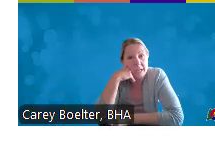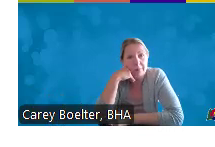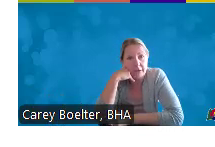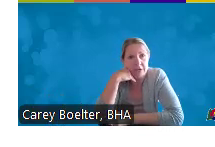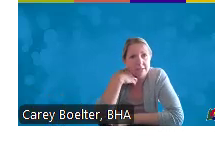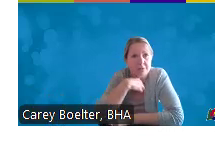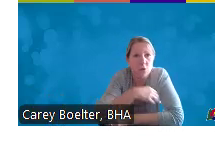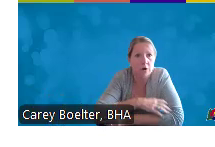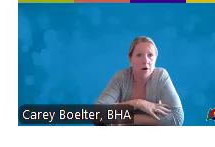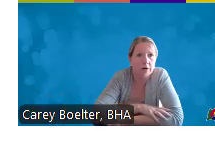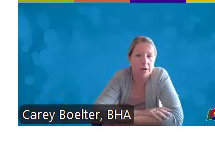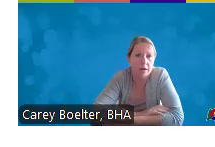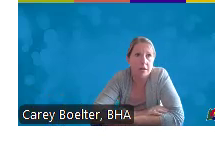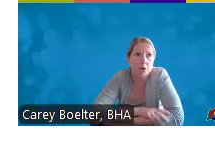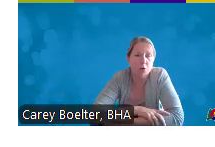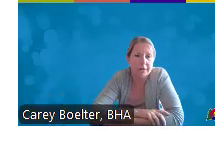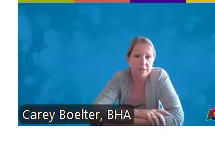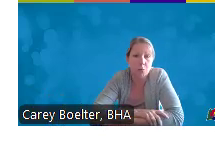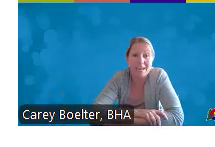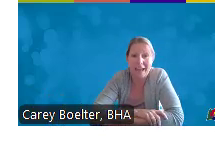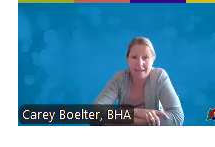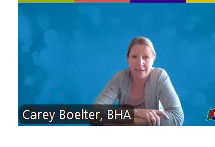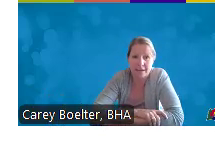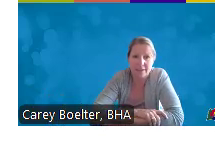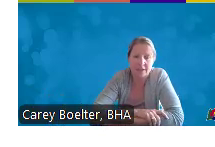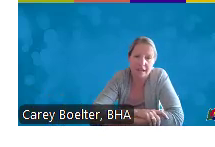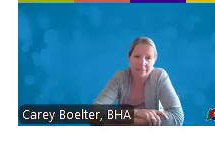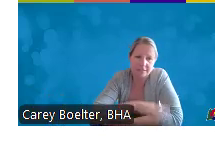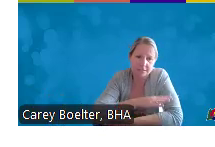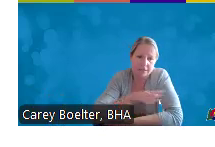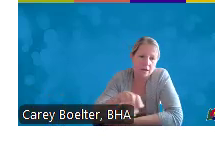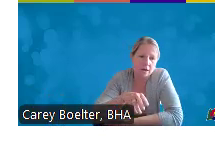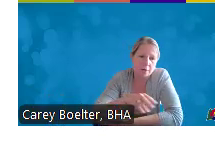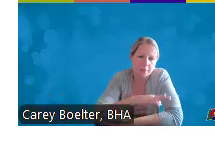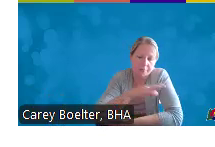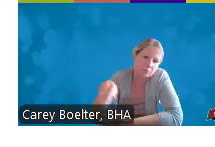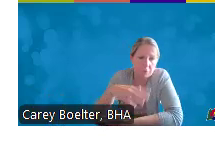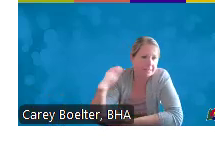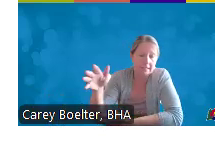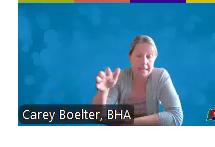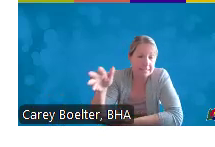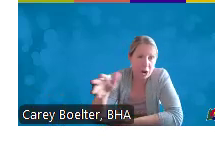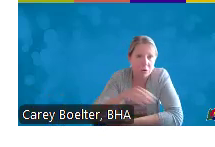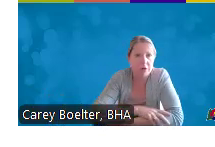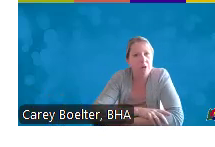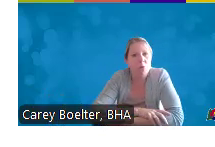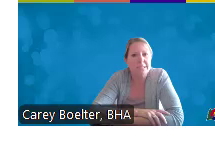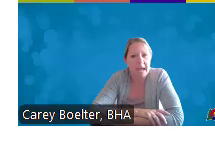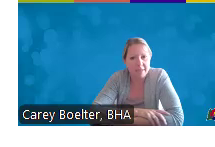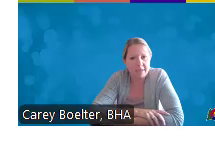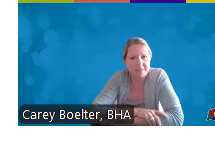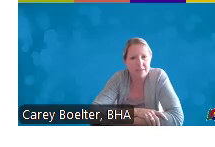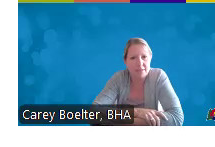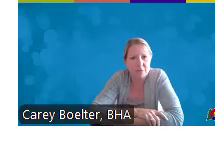One of the topic areas for our curriculum we added at the last, I'd say last hour,